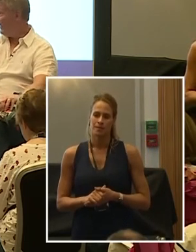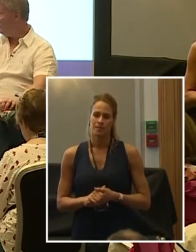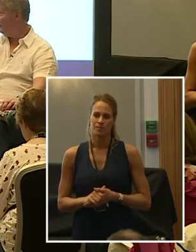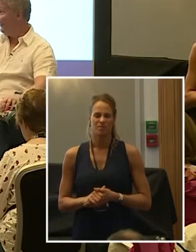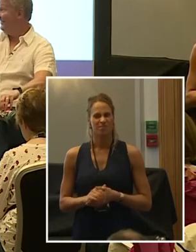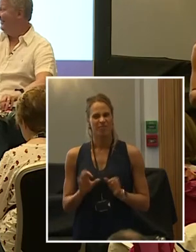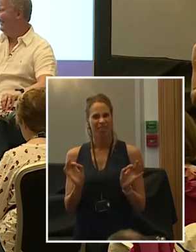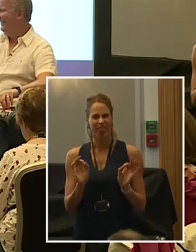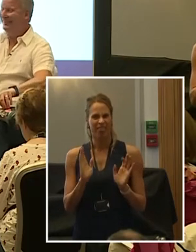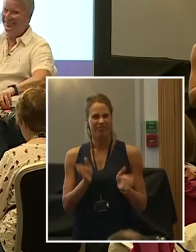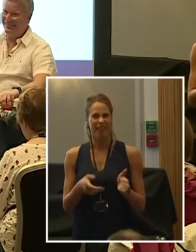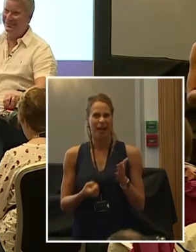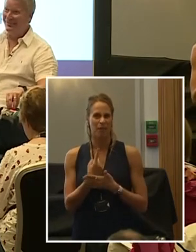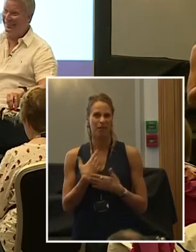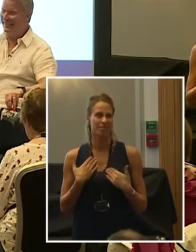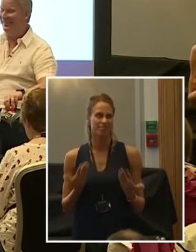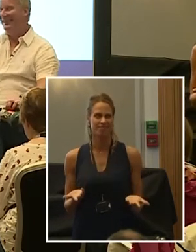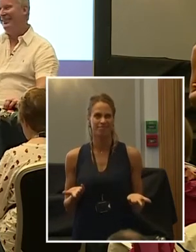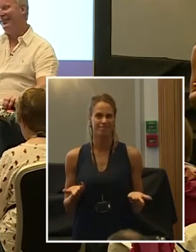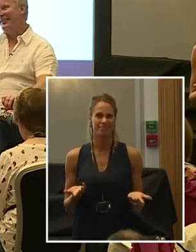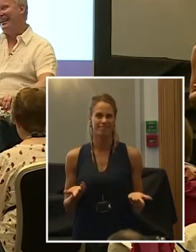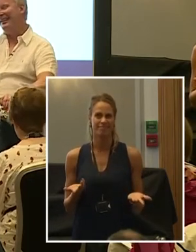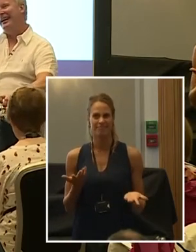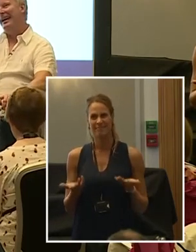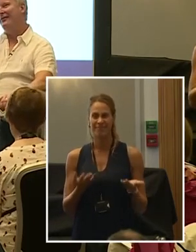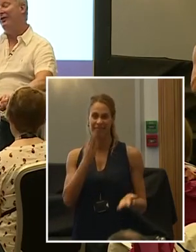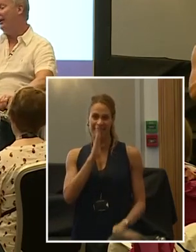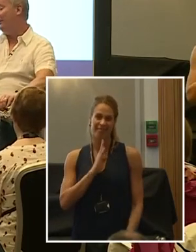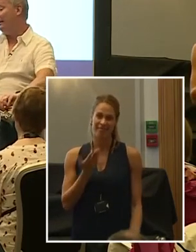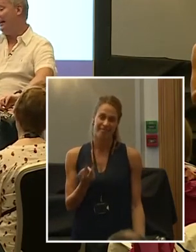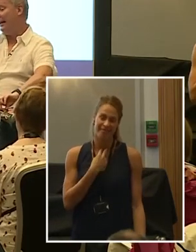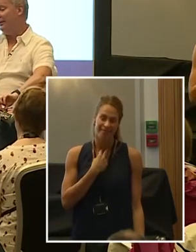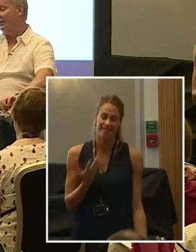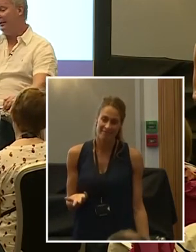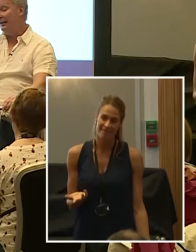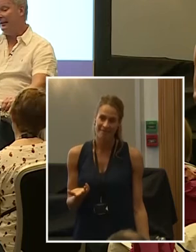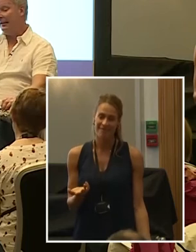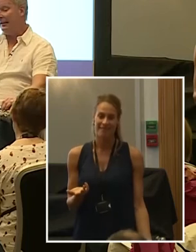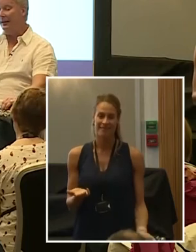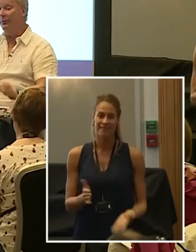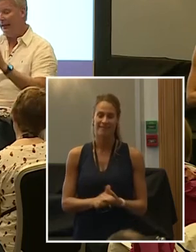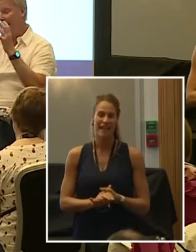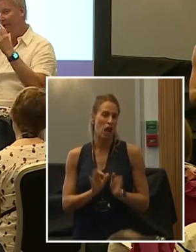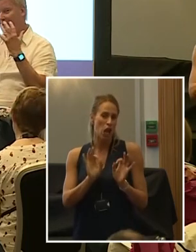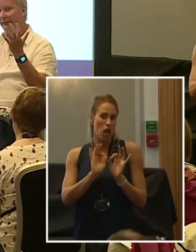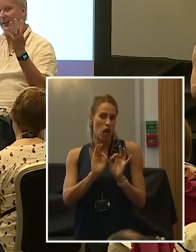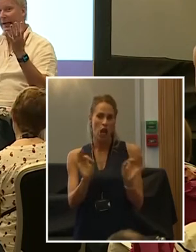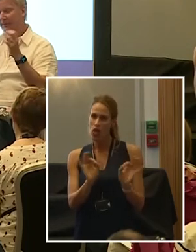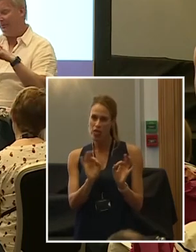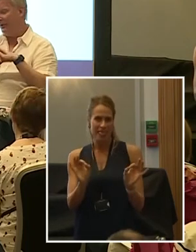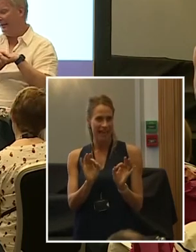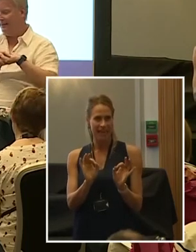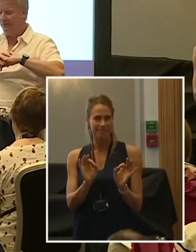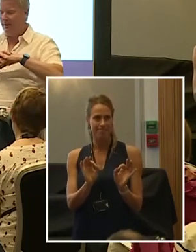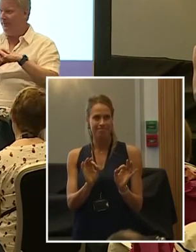nothing really happened to me. it was all of it sad. So nothing really kind of significantly happened.